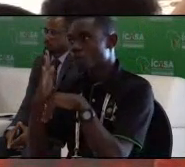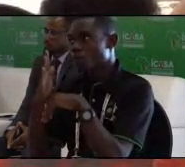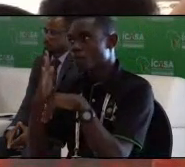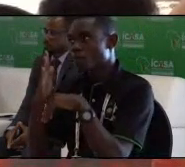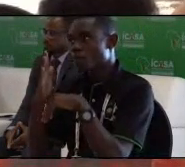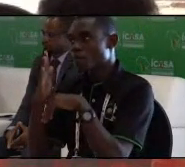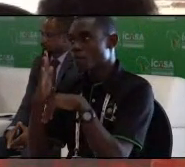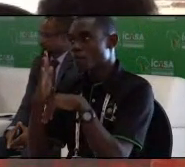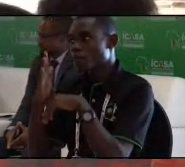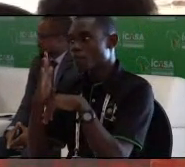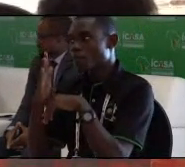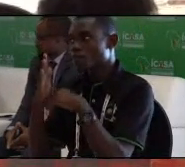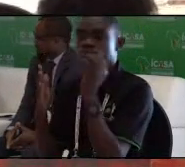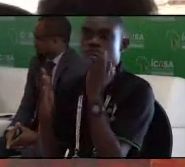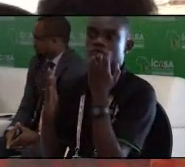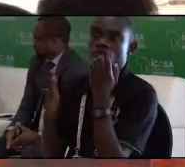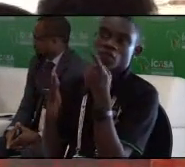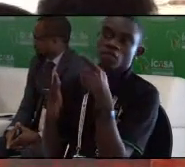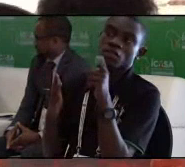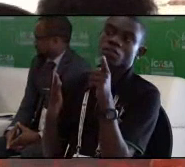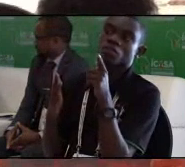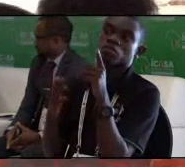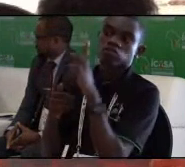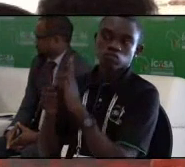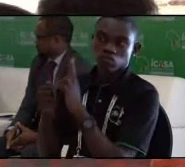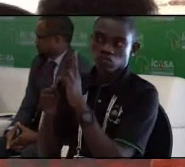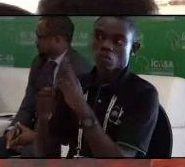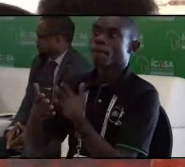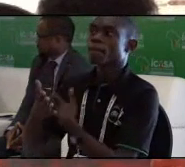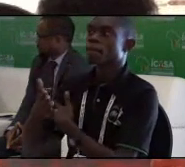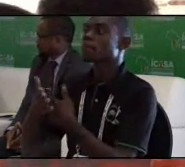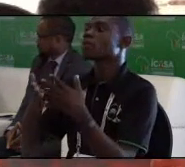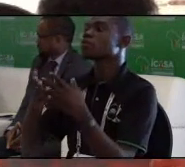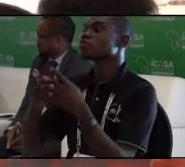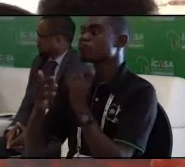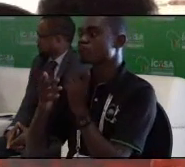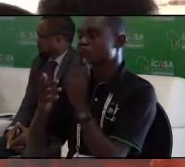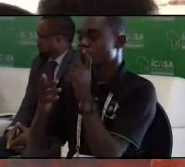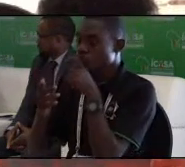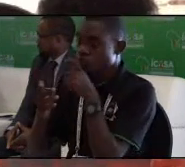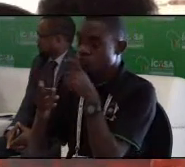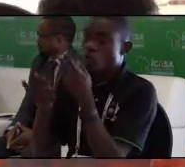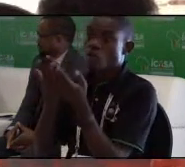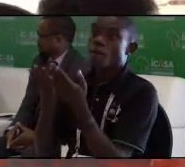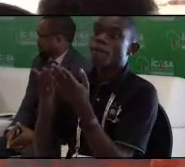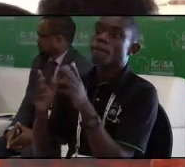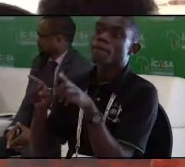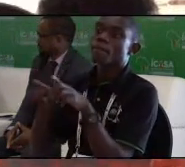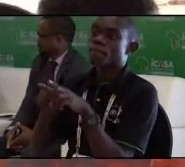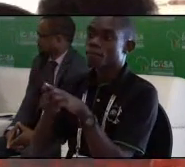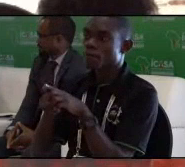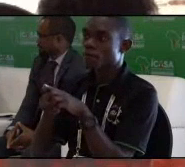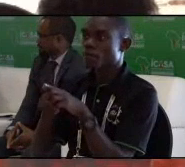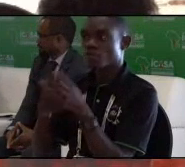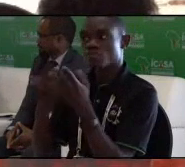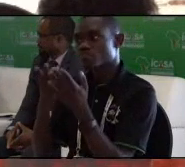They said it was easy for them to use the blood-based test kit. So it's like